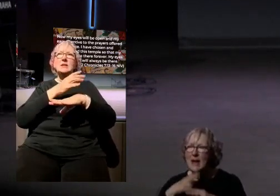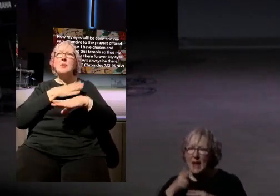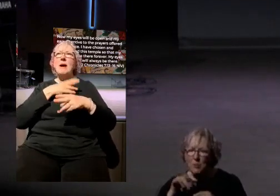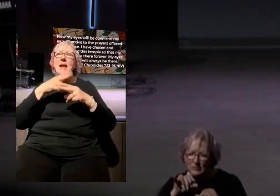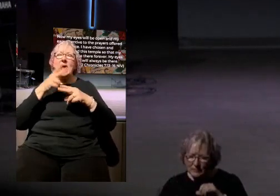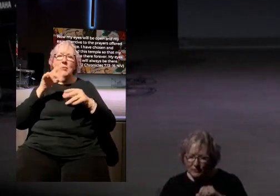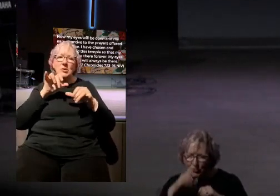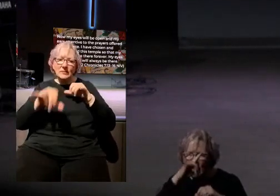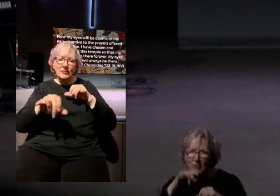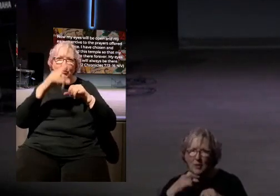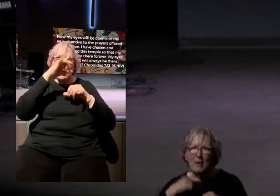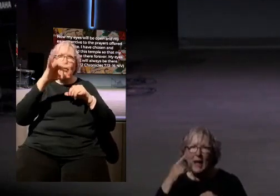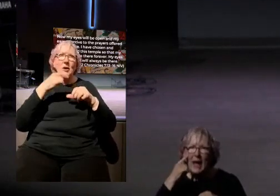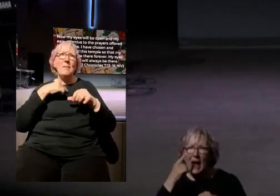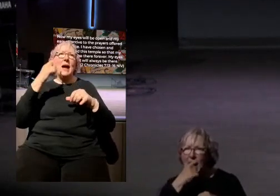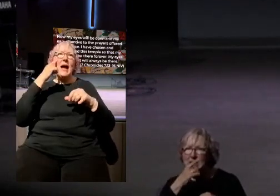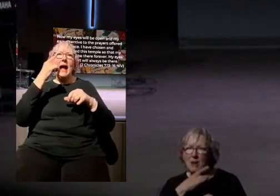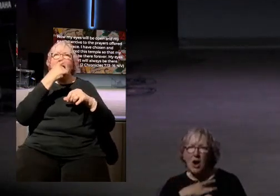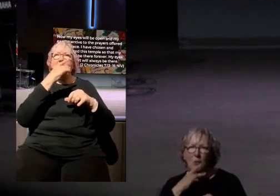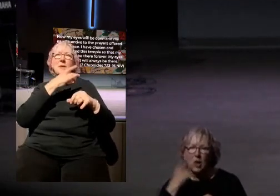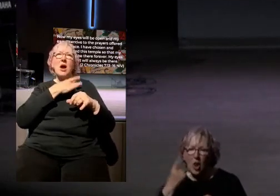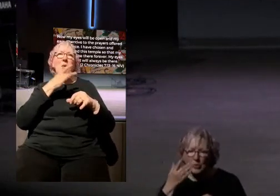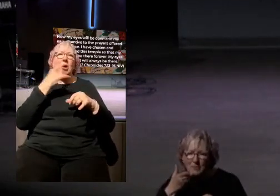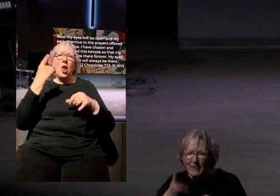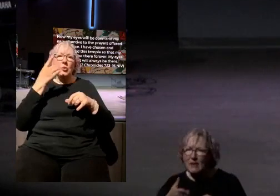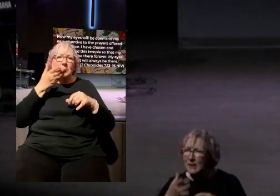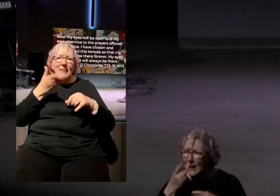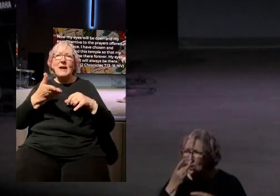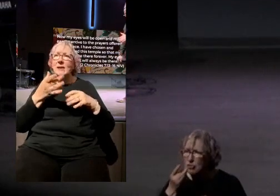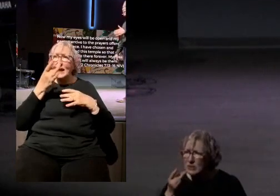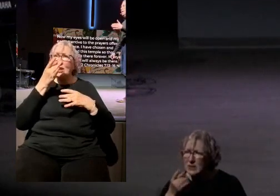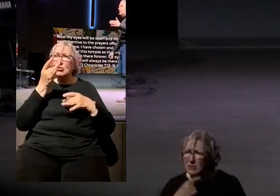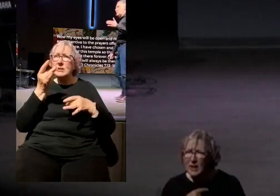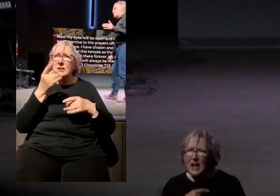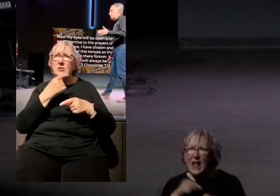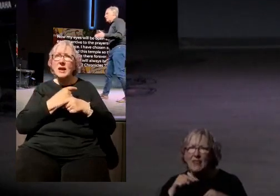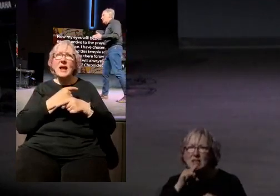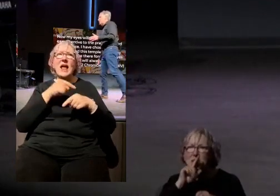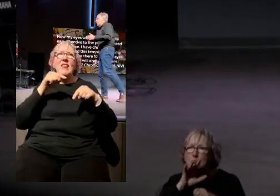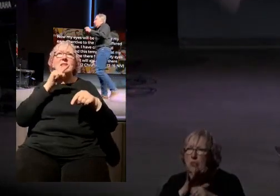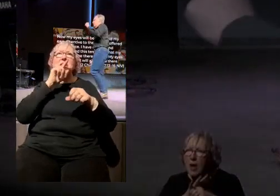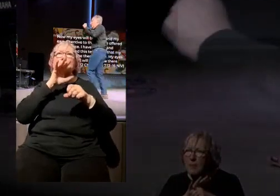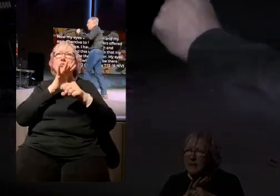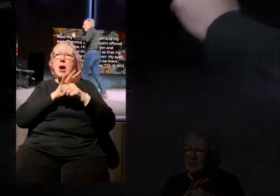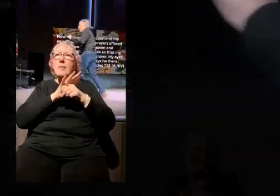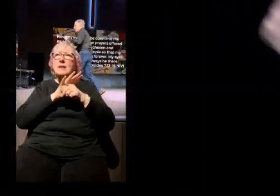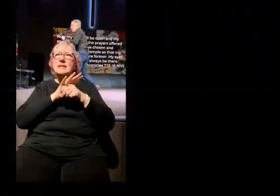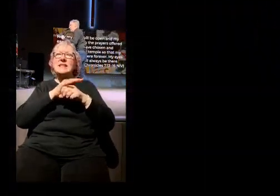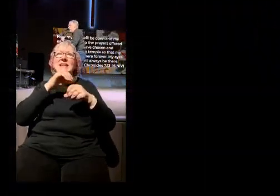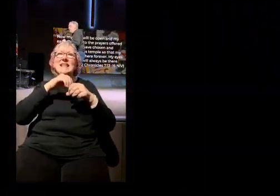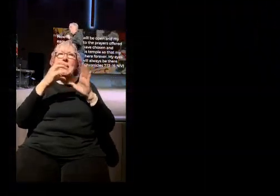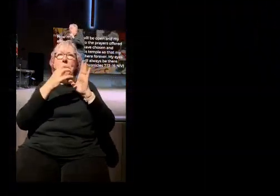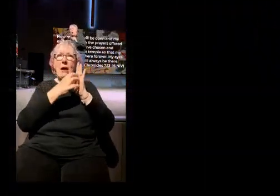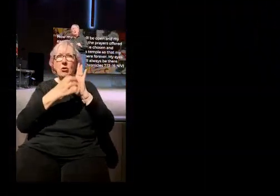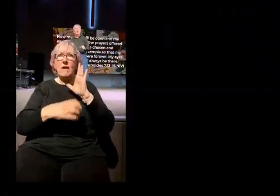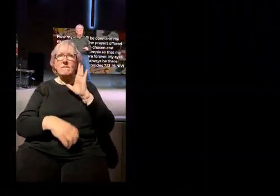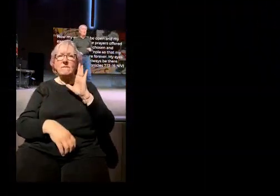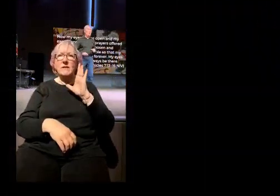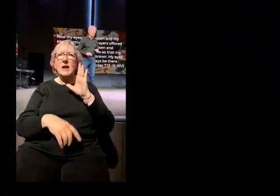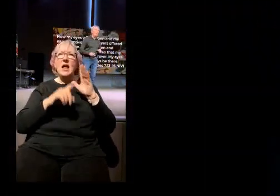My eyes and my heart will always be there. Isn't that interesting? This promise is in a paragraph. The start of